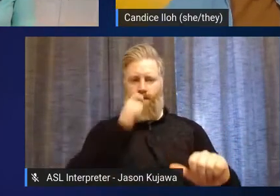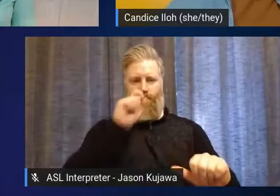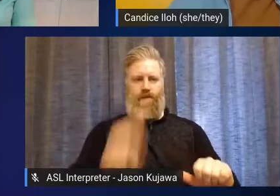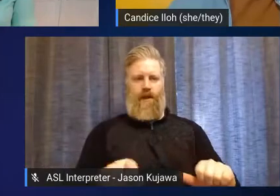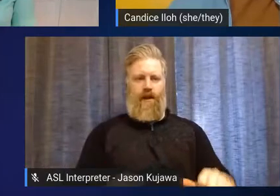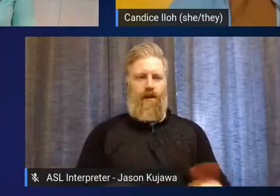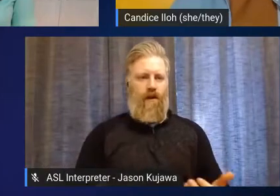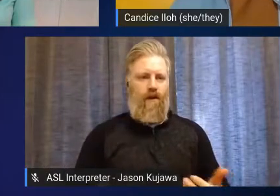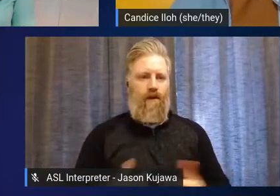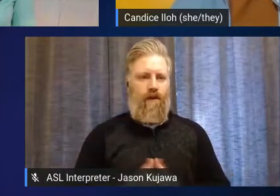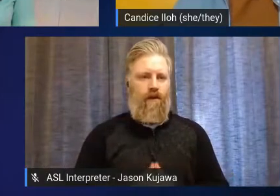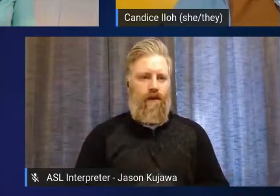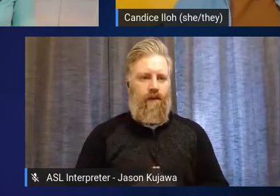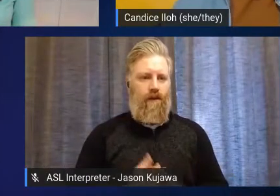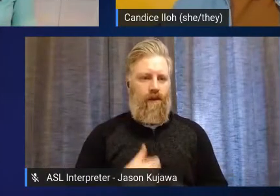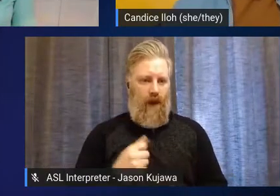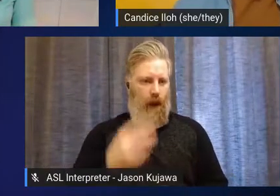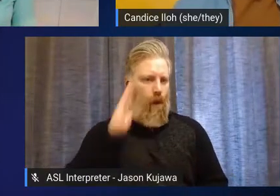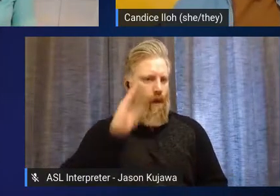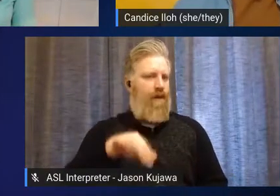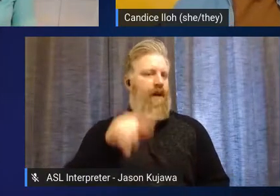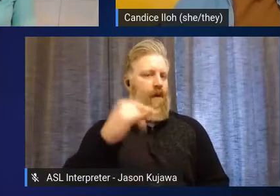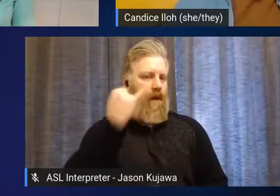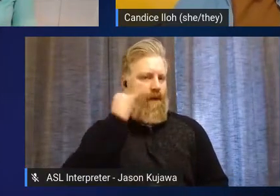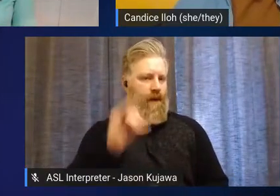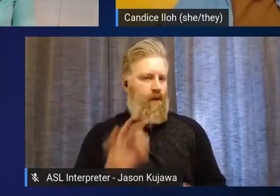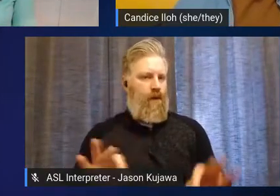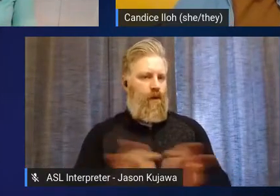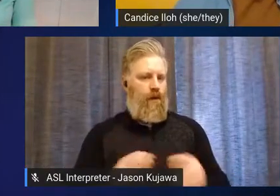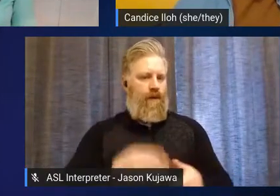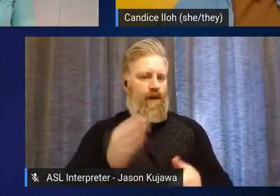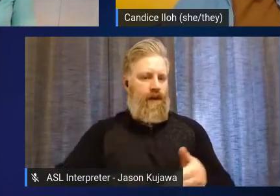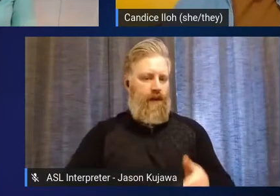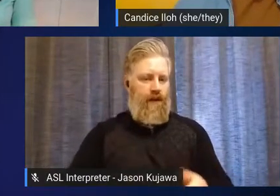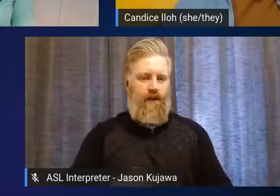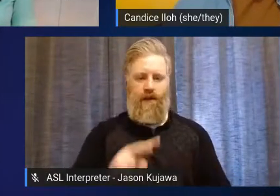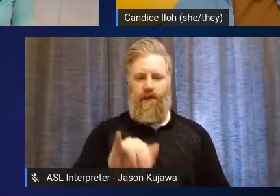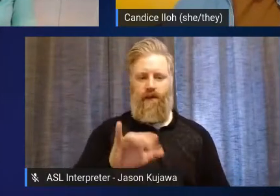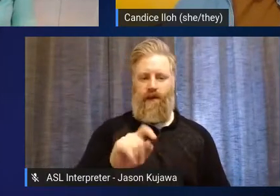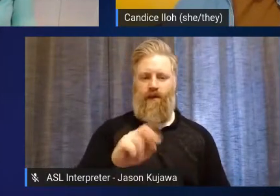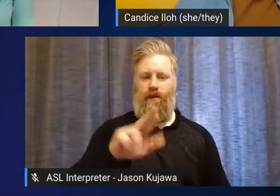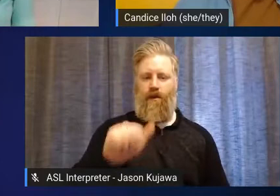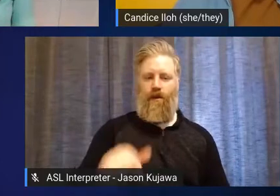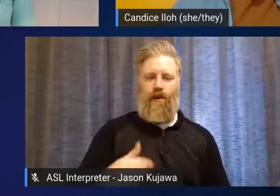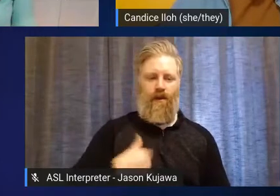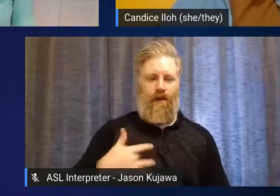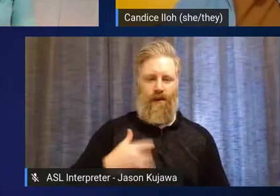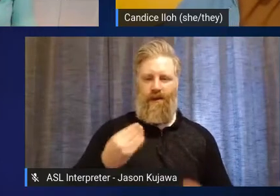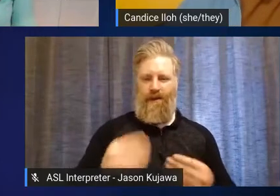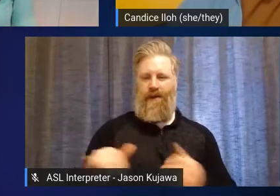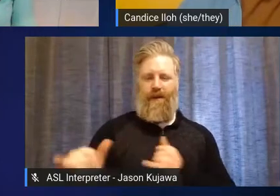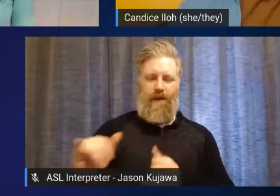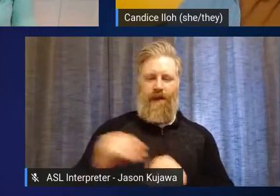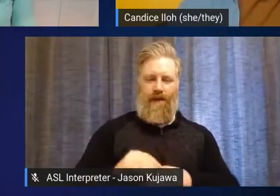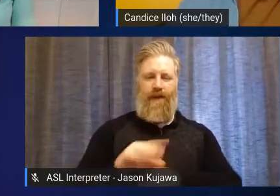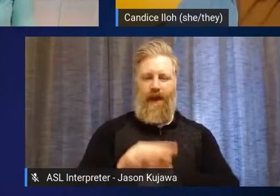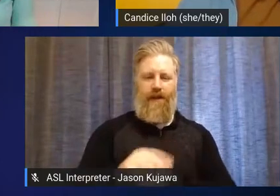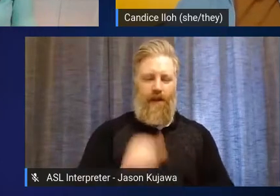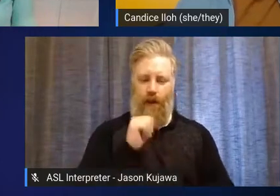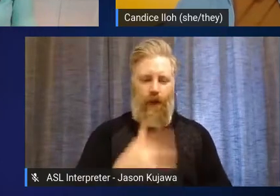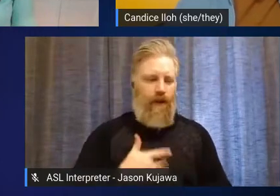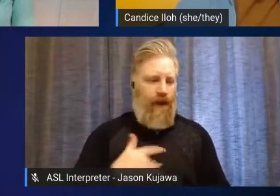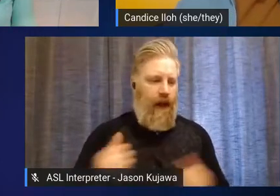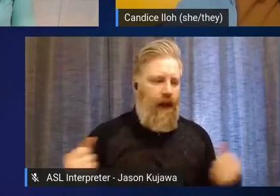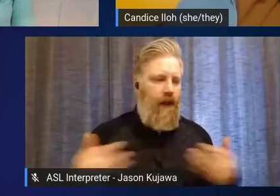it's something worth finishing. Yeah, that's where my advice usually, that I usually give to kids is not to be afraid to